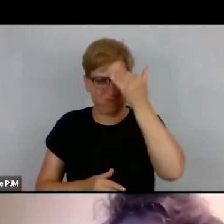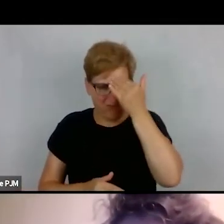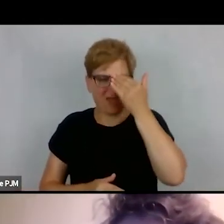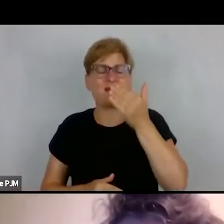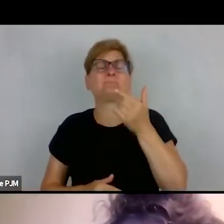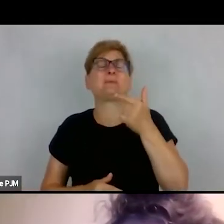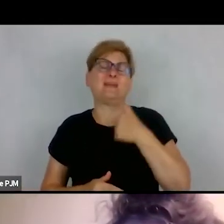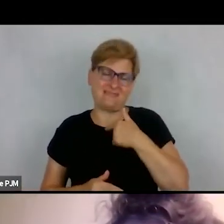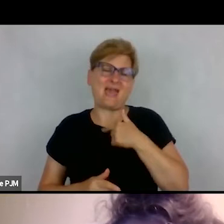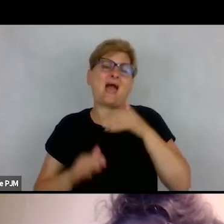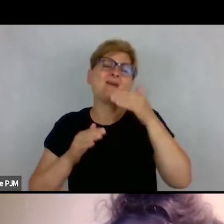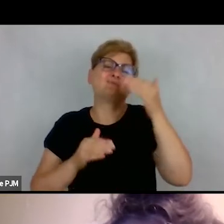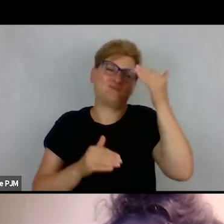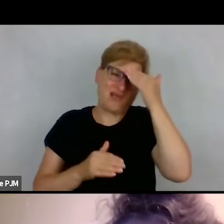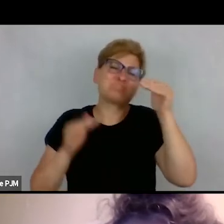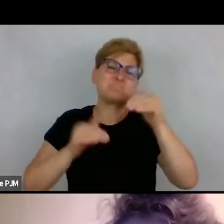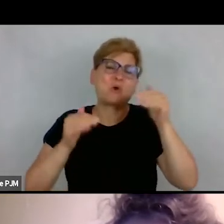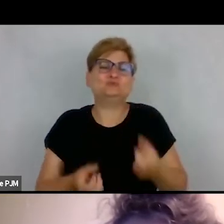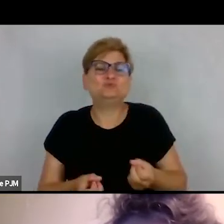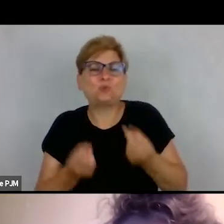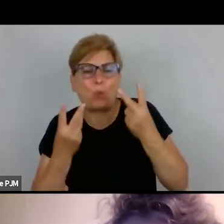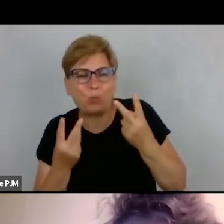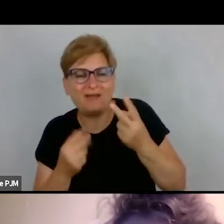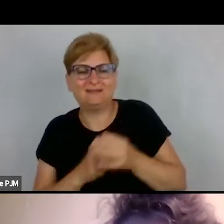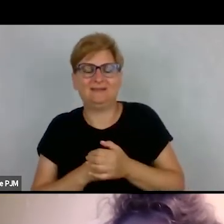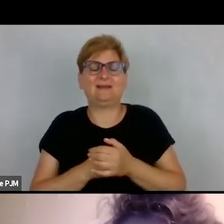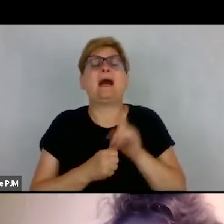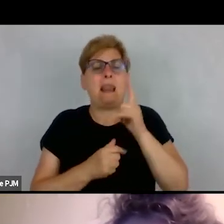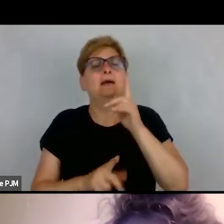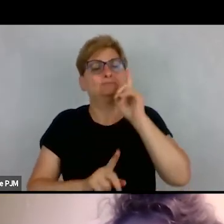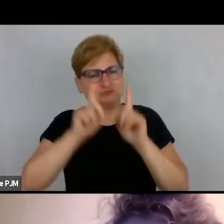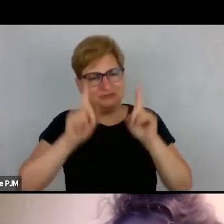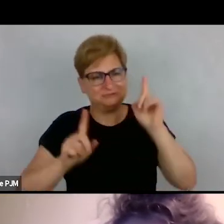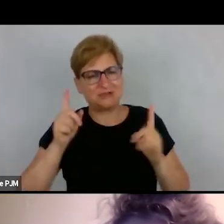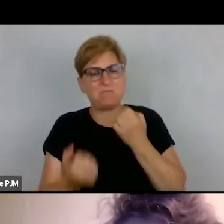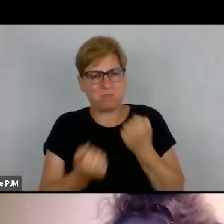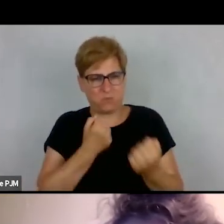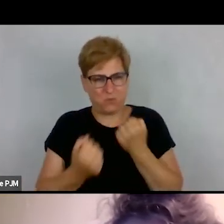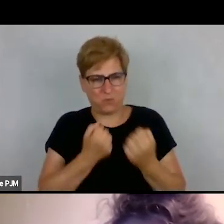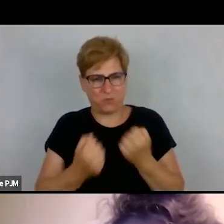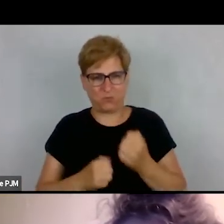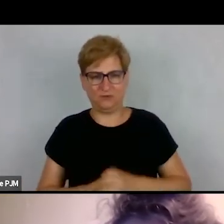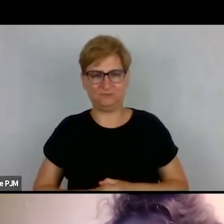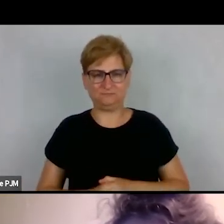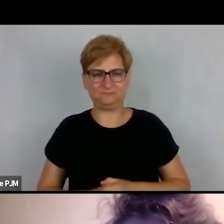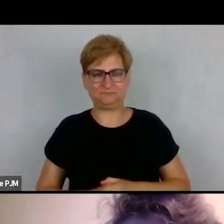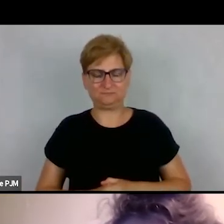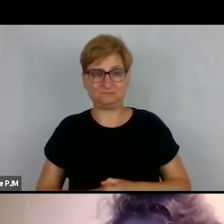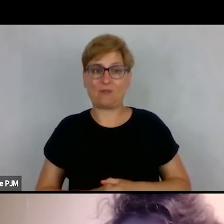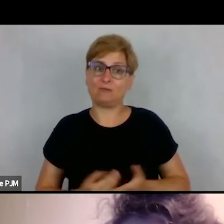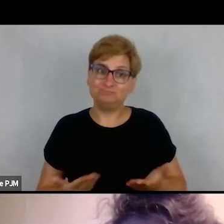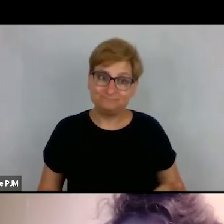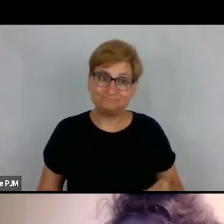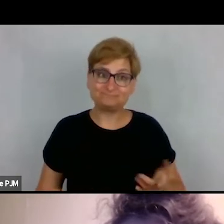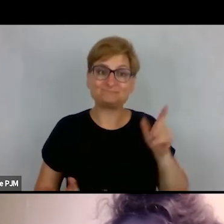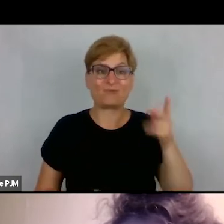at first. You know, interestingly not though. And